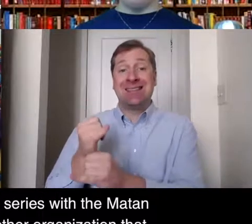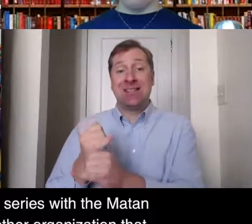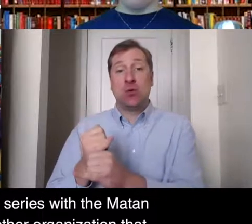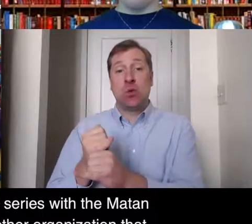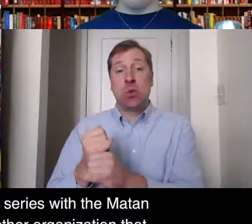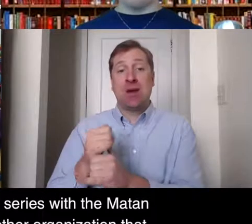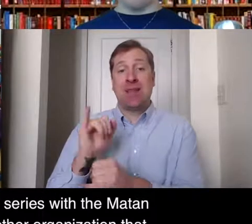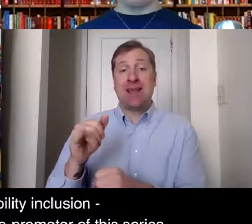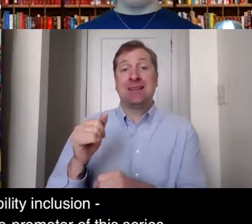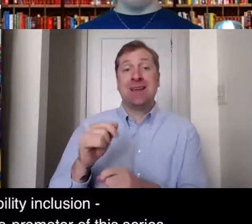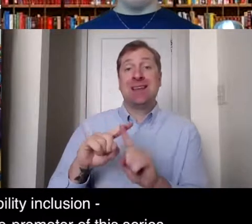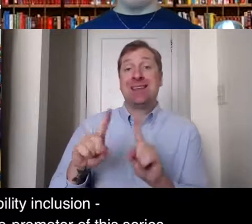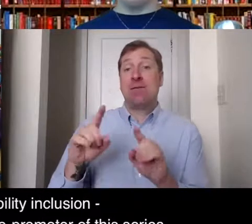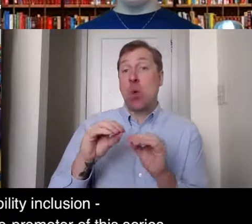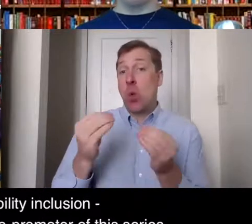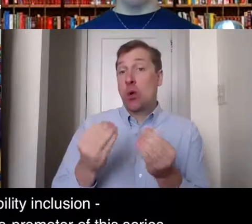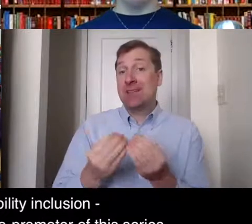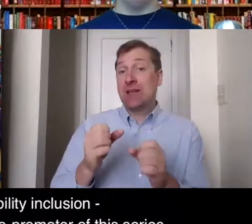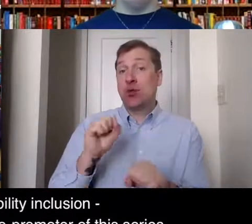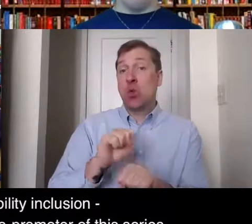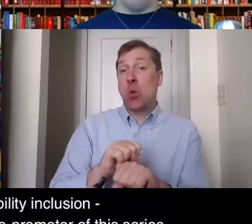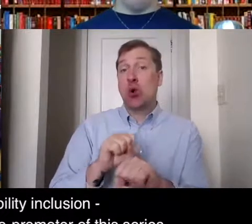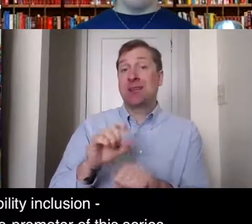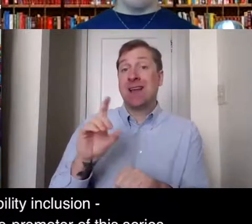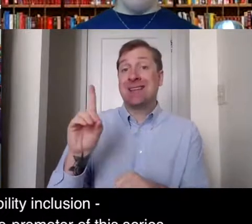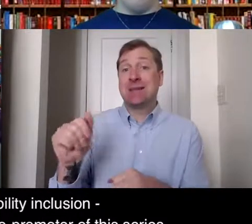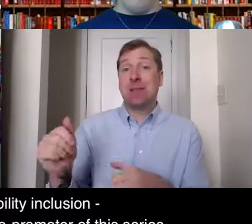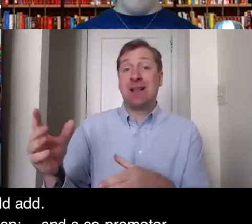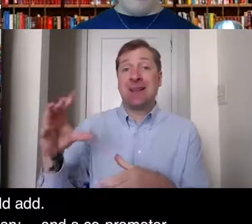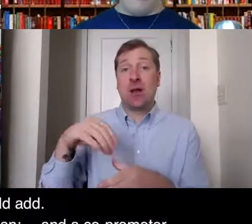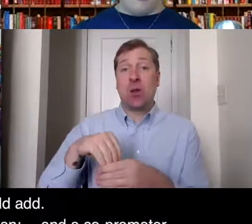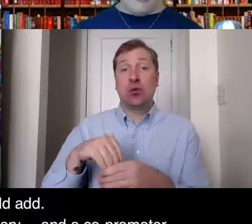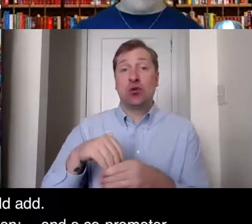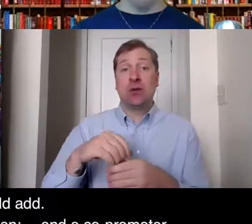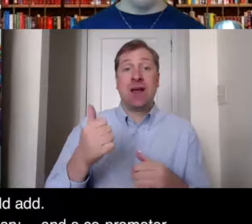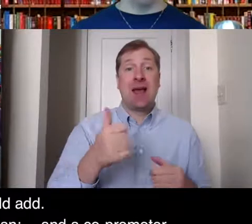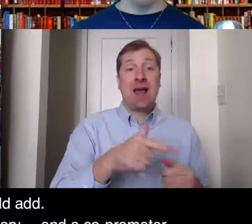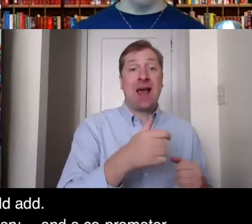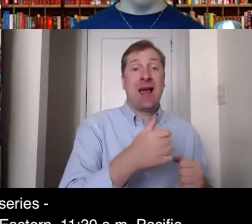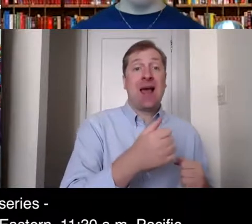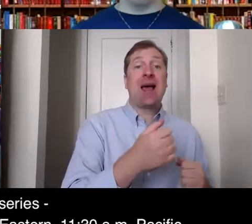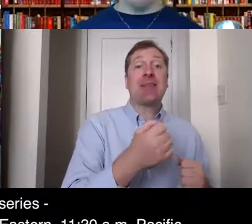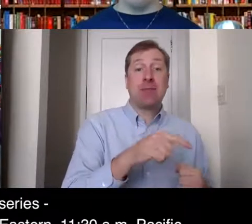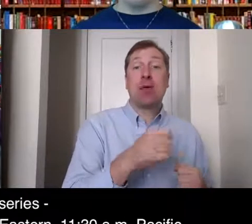which is another organization that works on Jewish disability inclusion. And a co-promoter of this series.